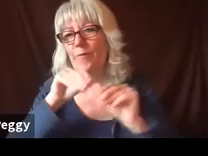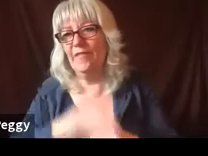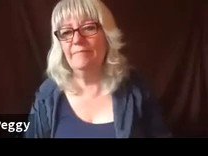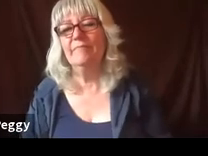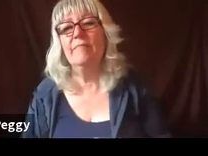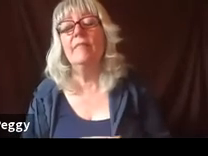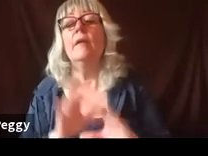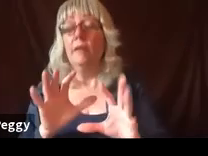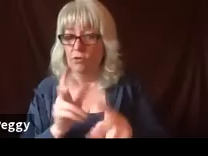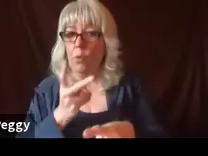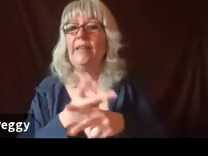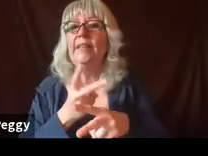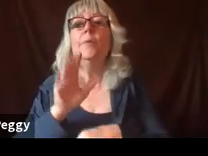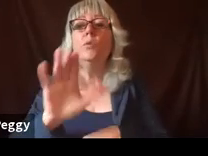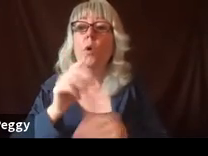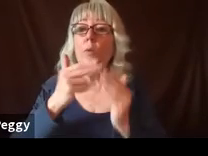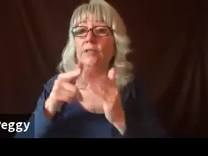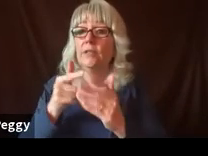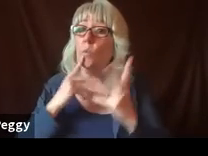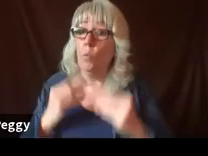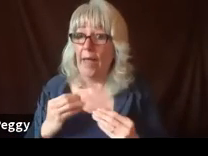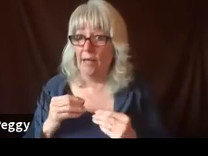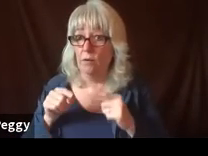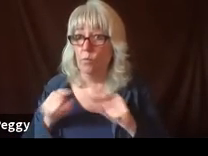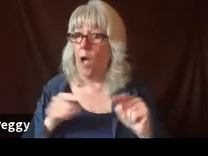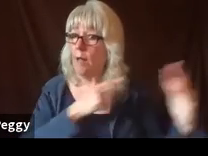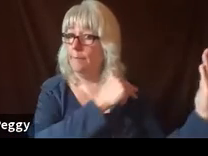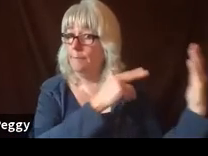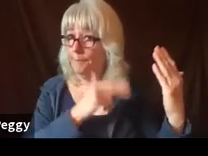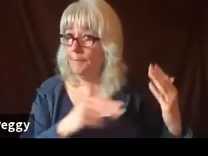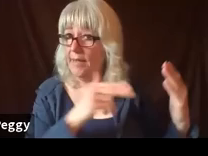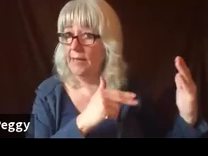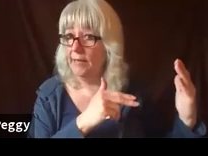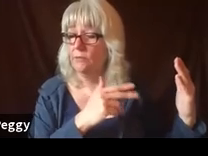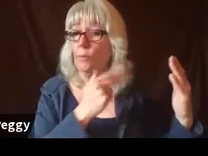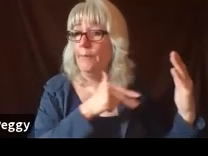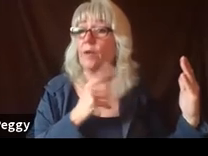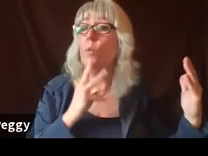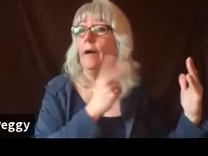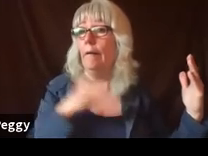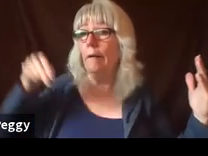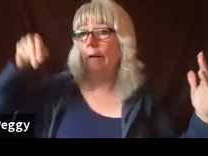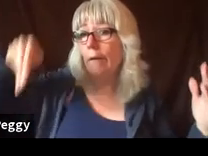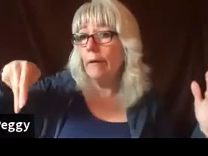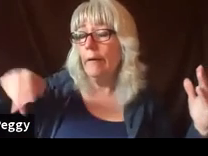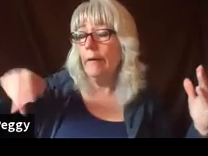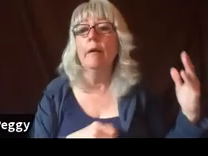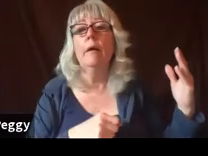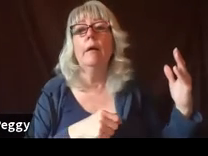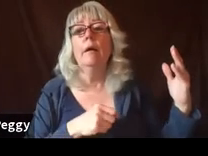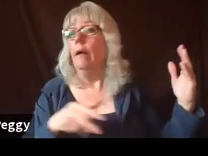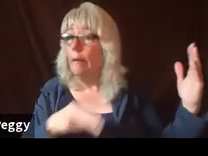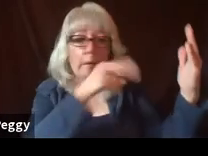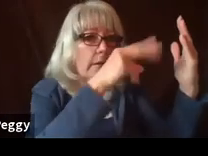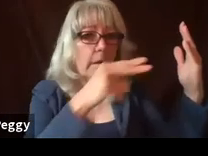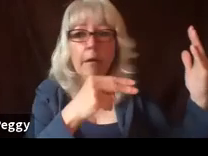so you want to keep those brushes wet while you're working and not let them dry up.